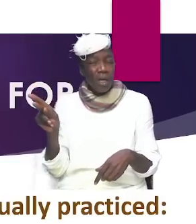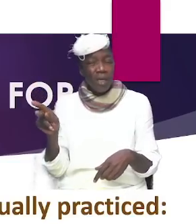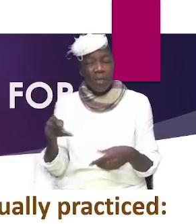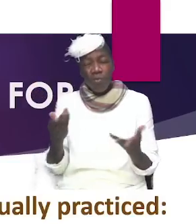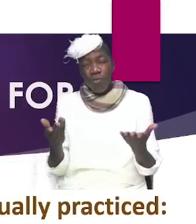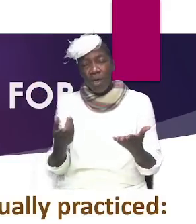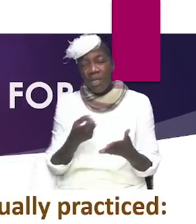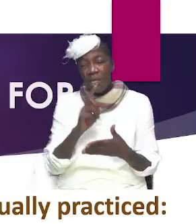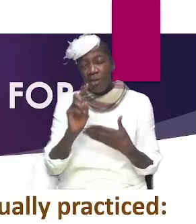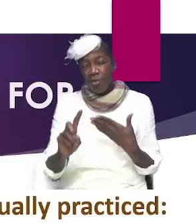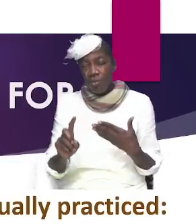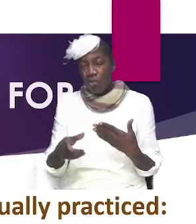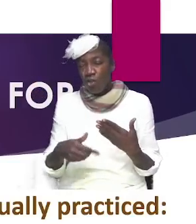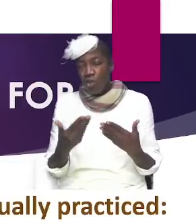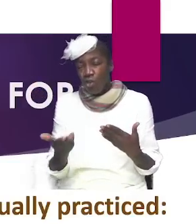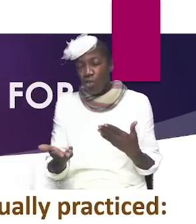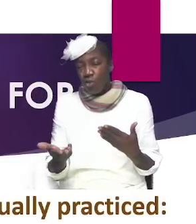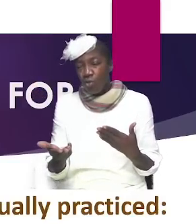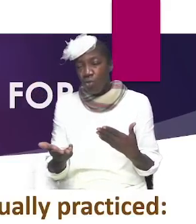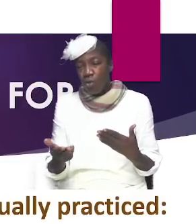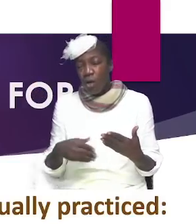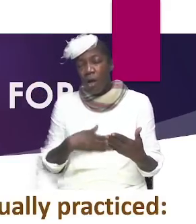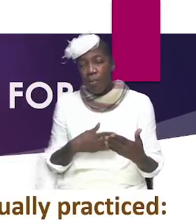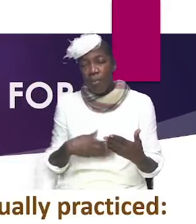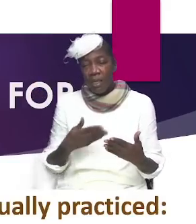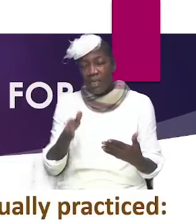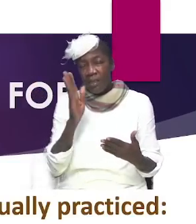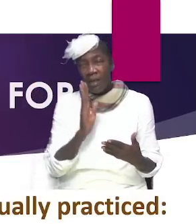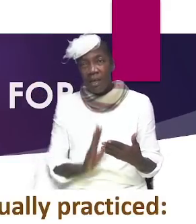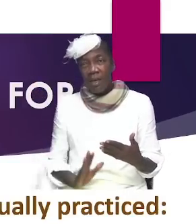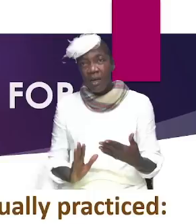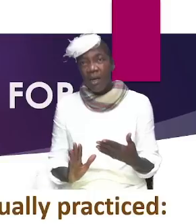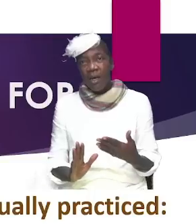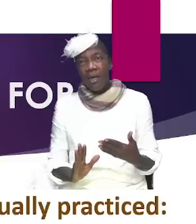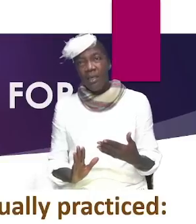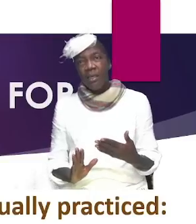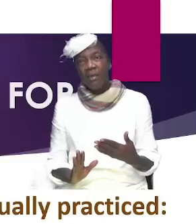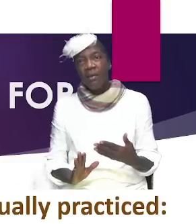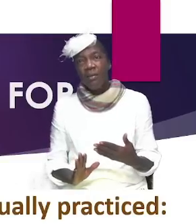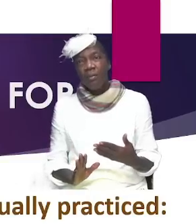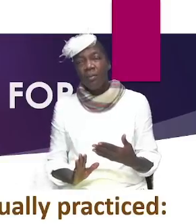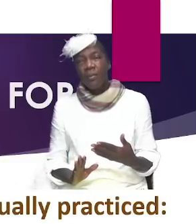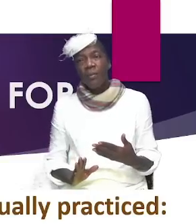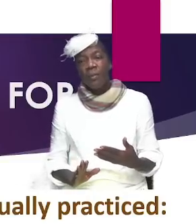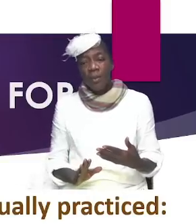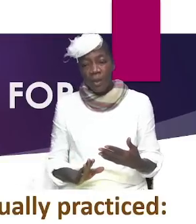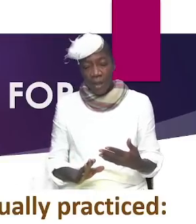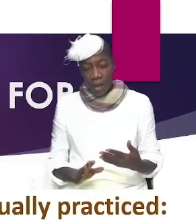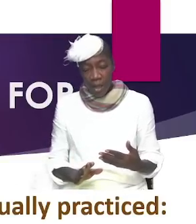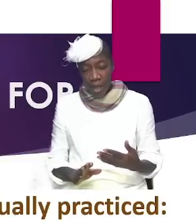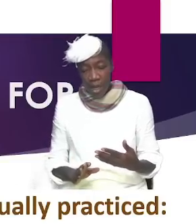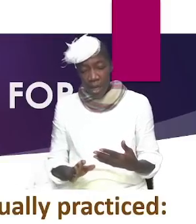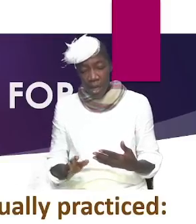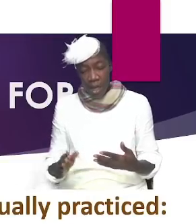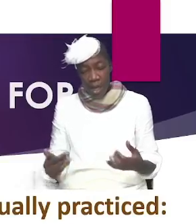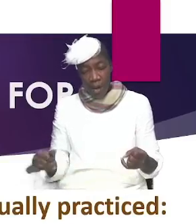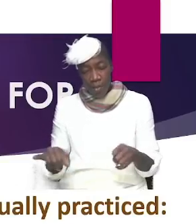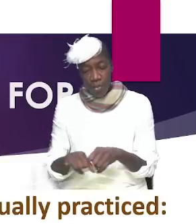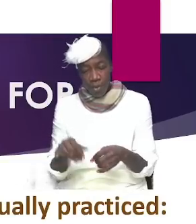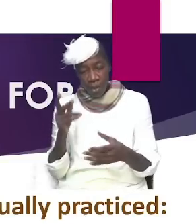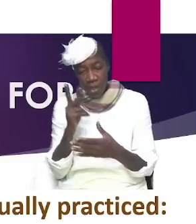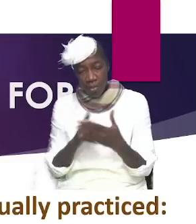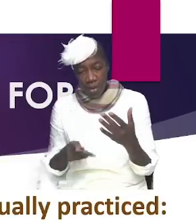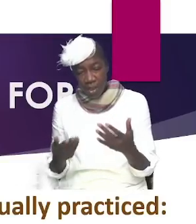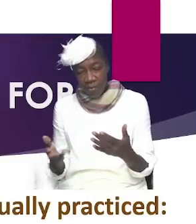does as it relates to pleasing God. Because that is an important part of the things that we